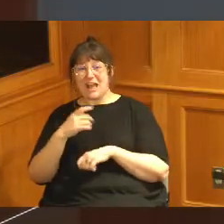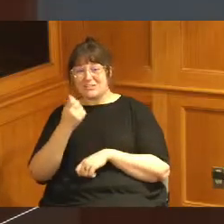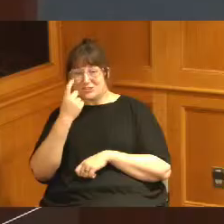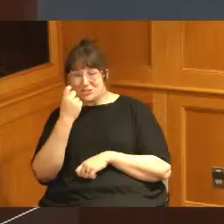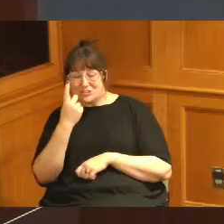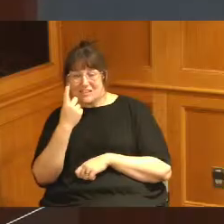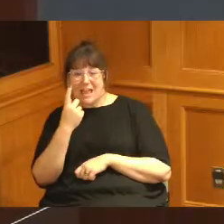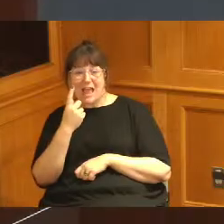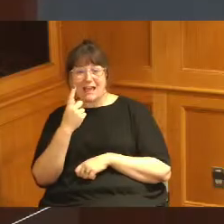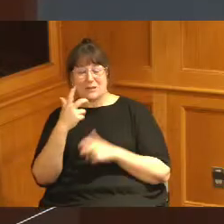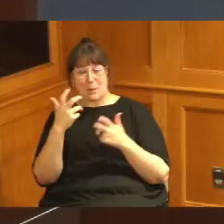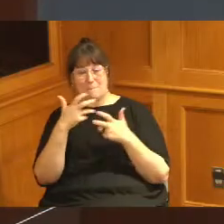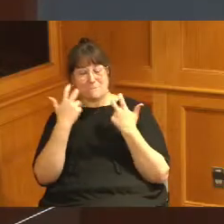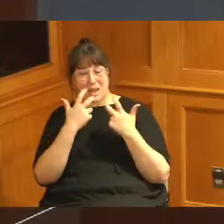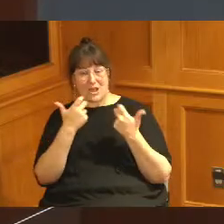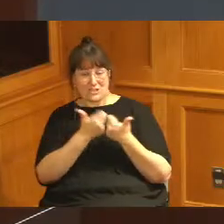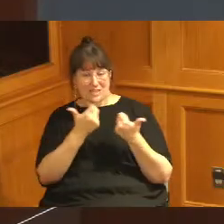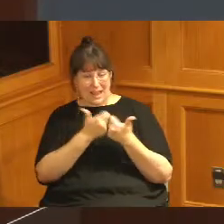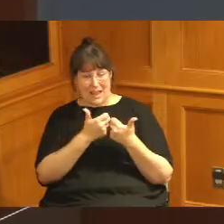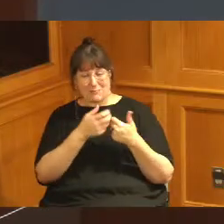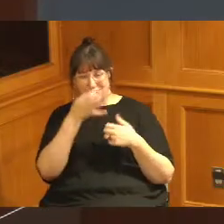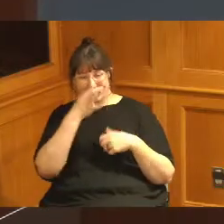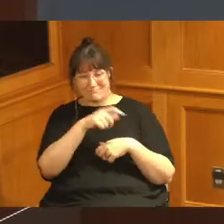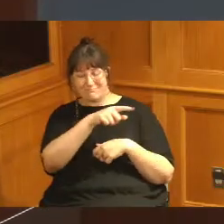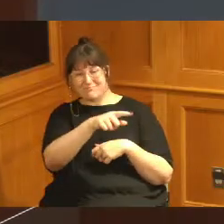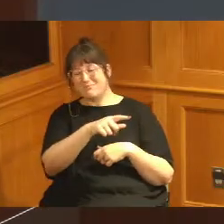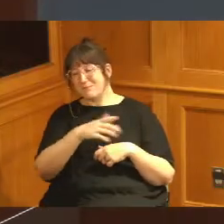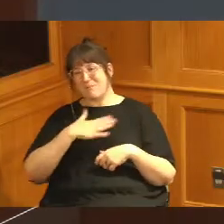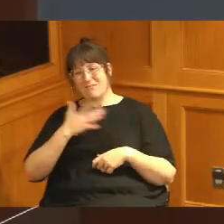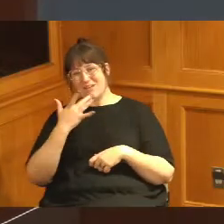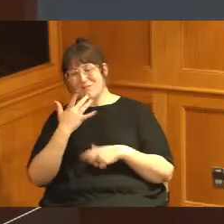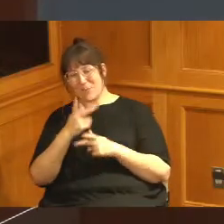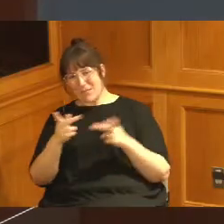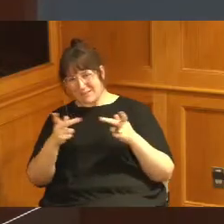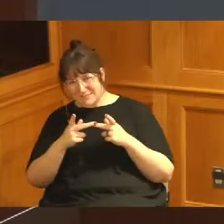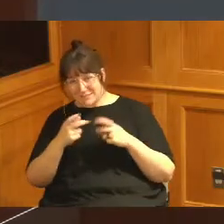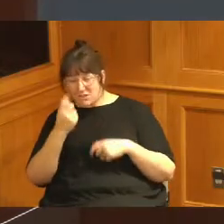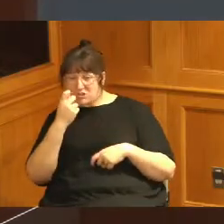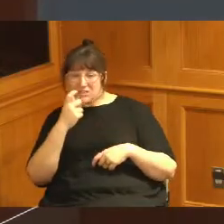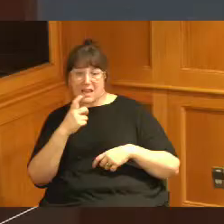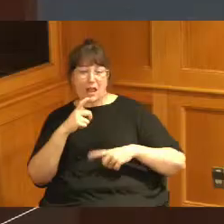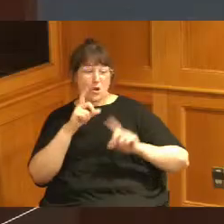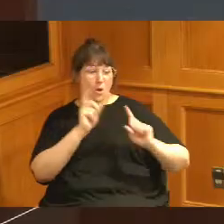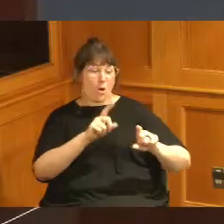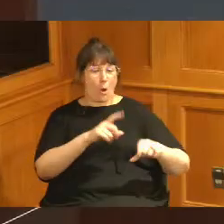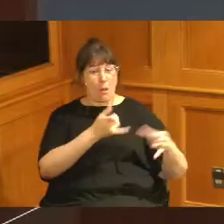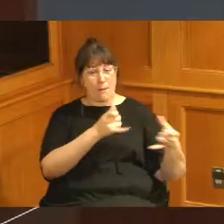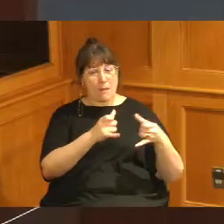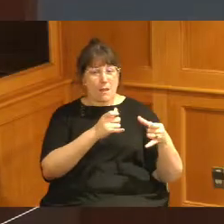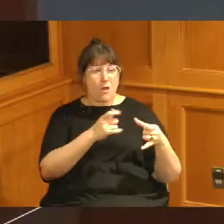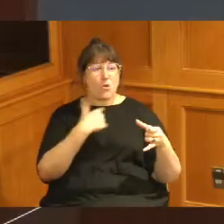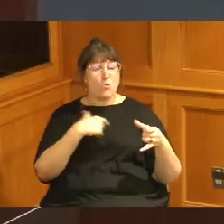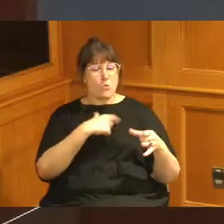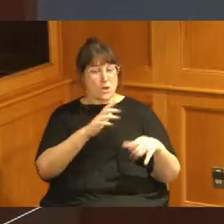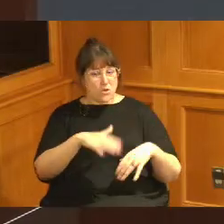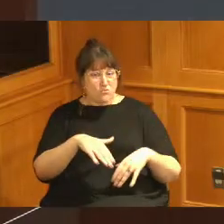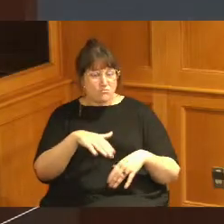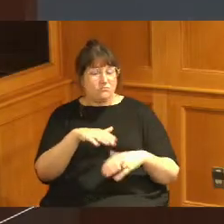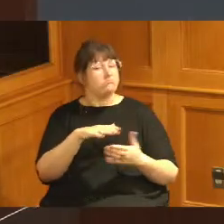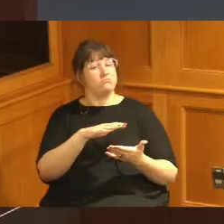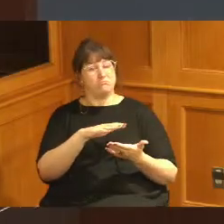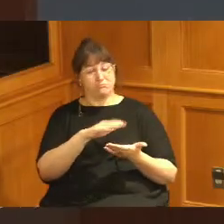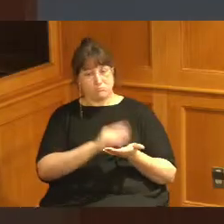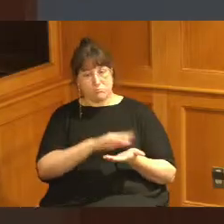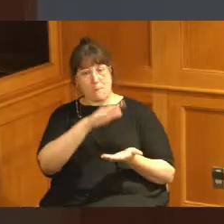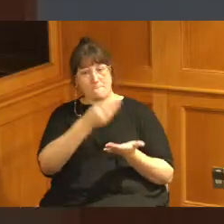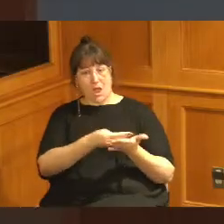my favorite places to be. Part of a tailgate. We've raised almost $1 million for local charities. I've met